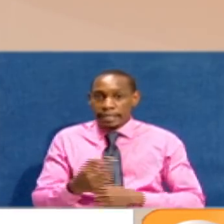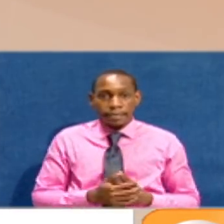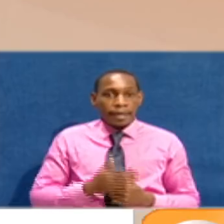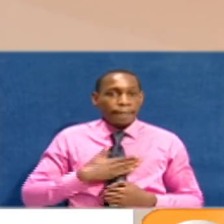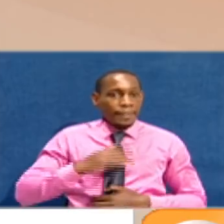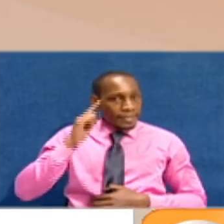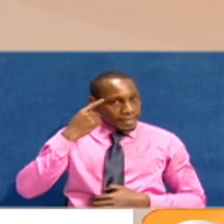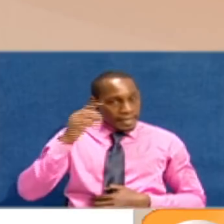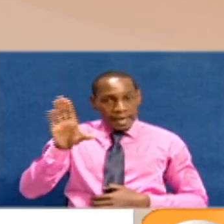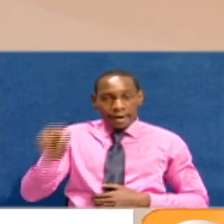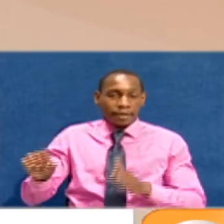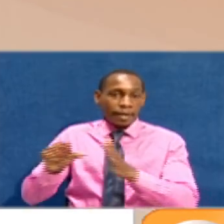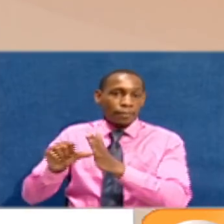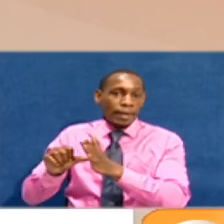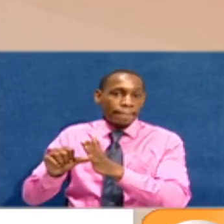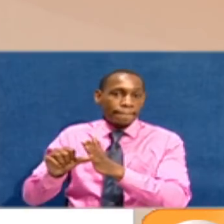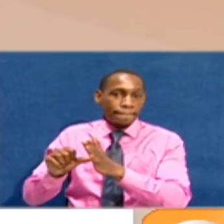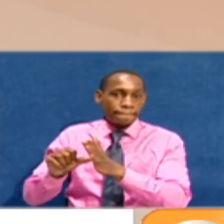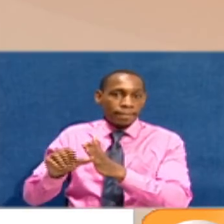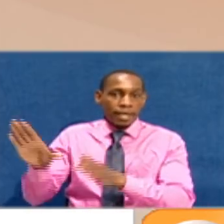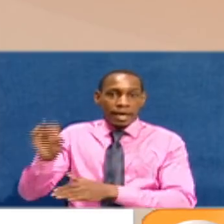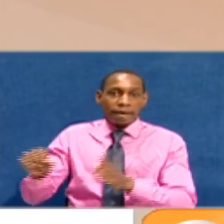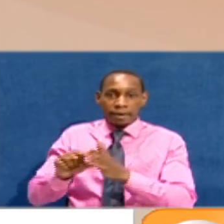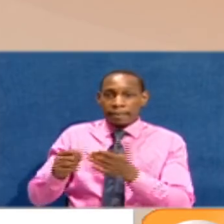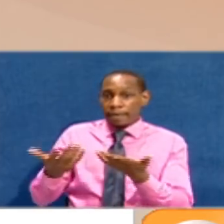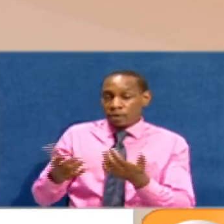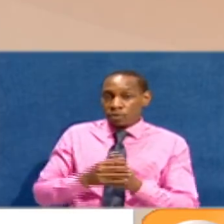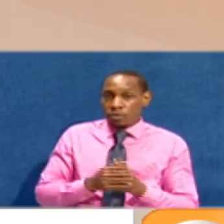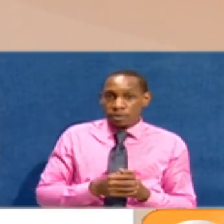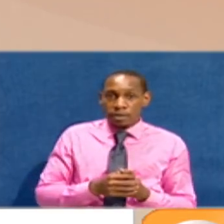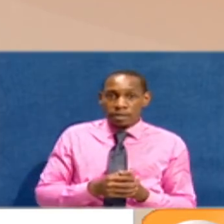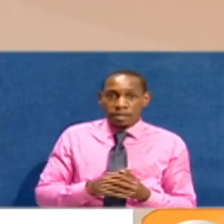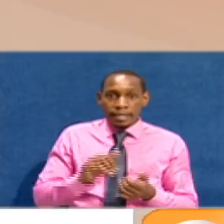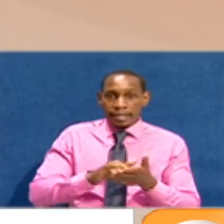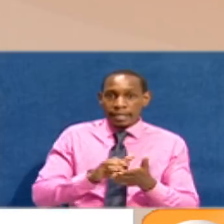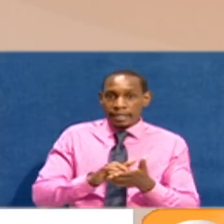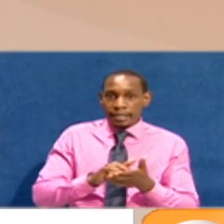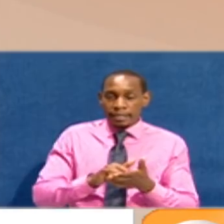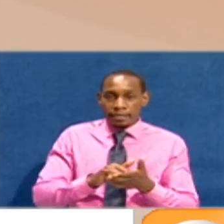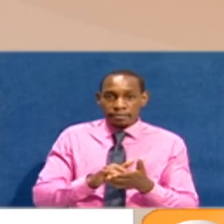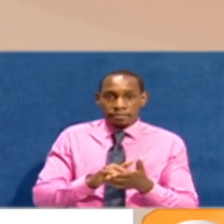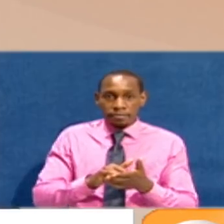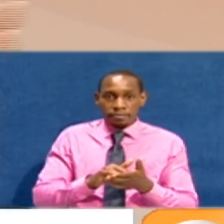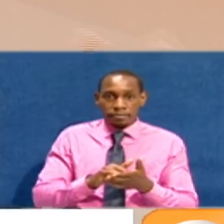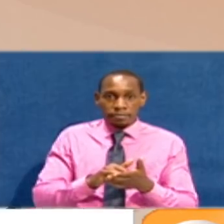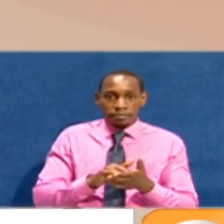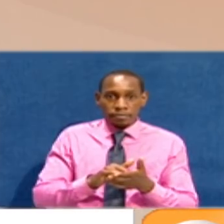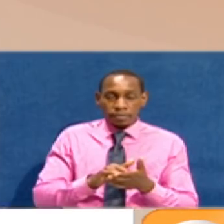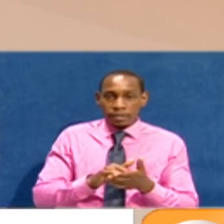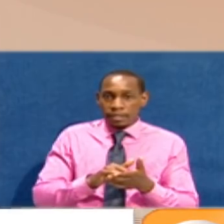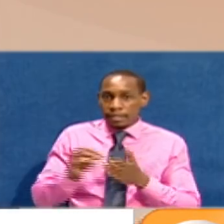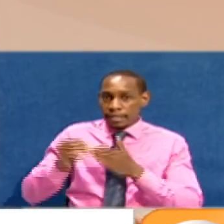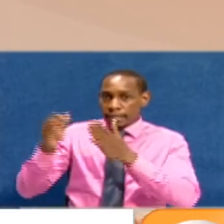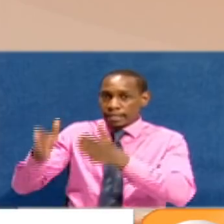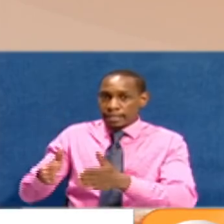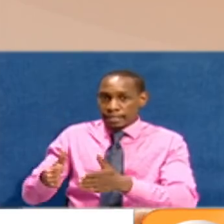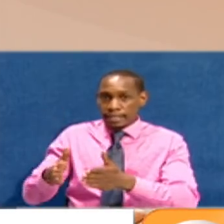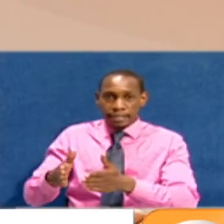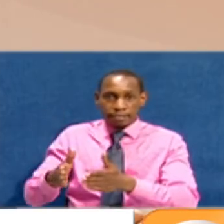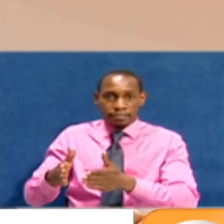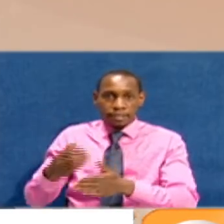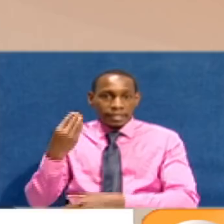this is it's an African problem. African problem in the sense that there is this mystery about our leaders